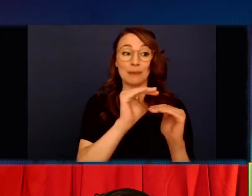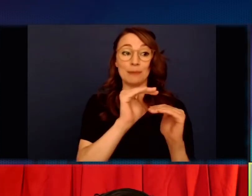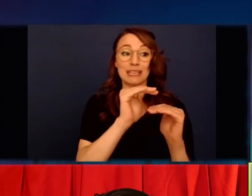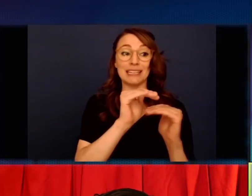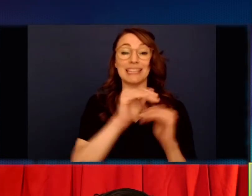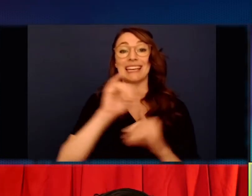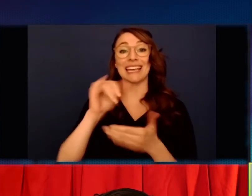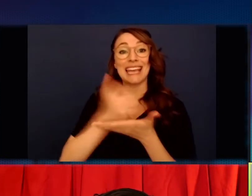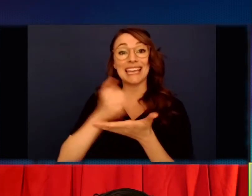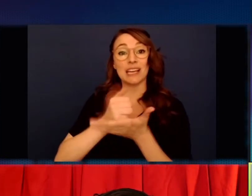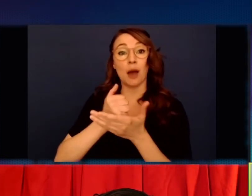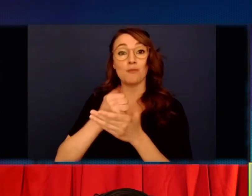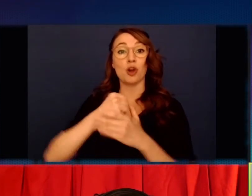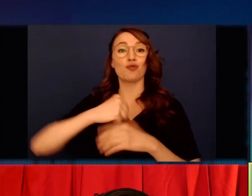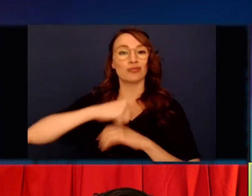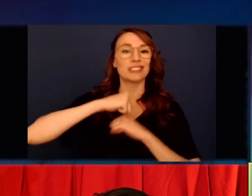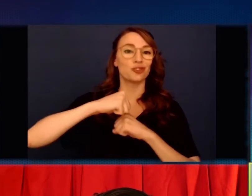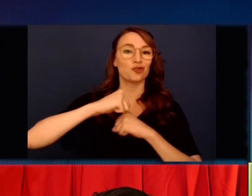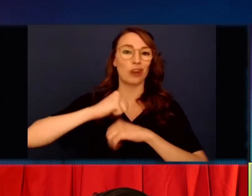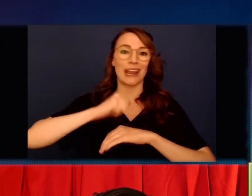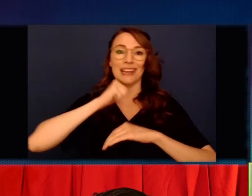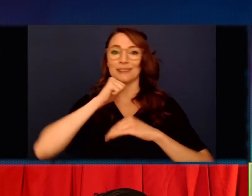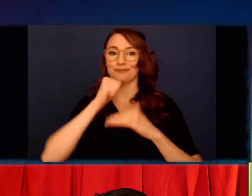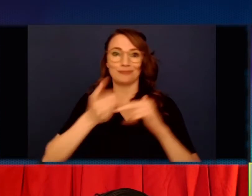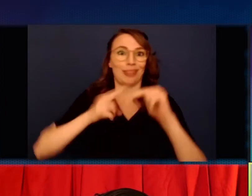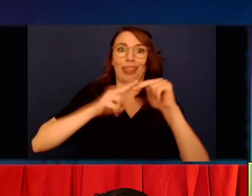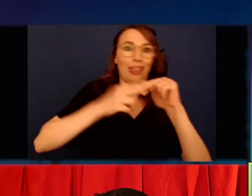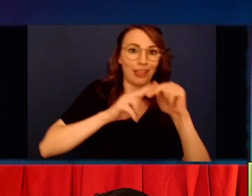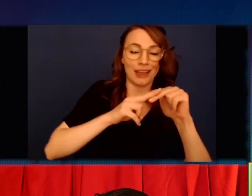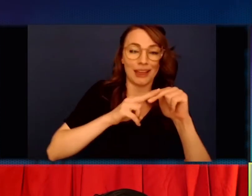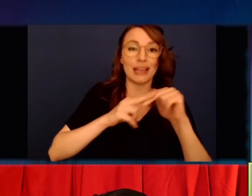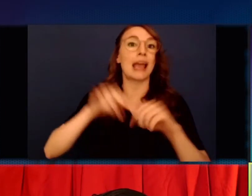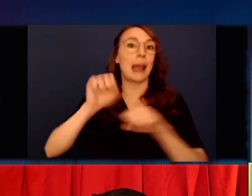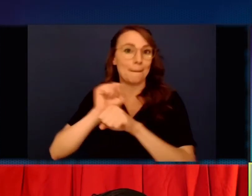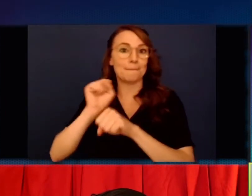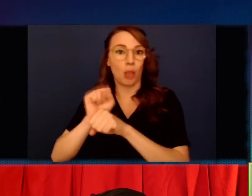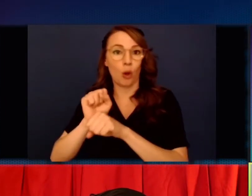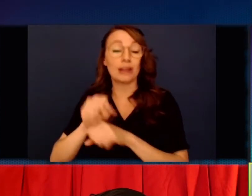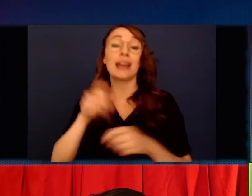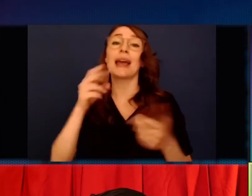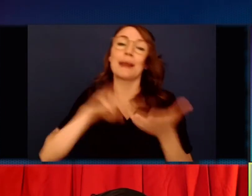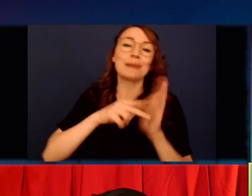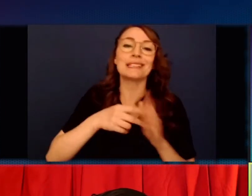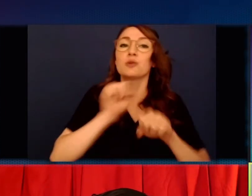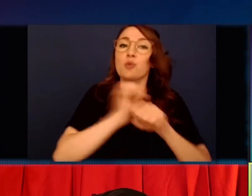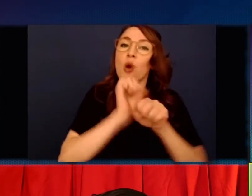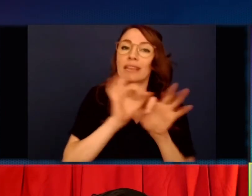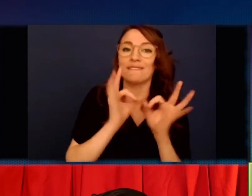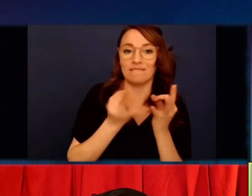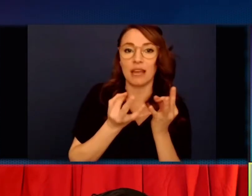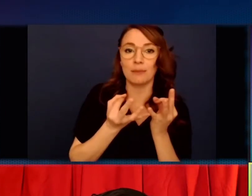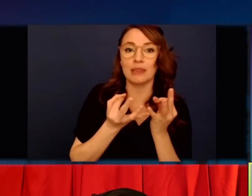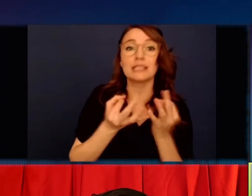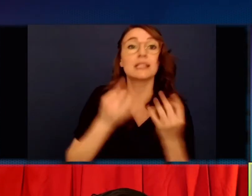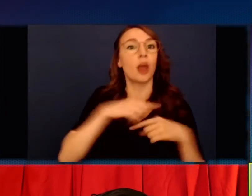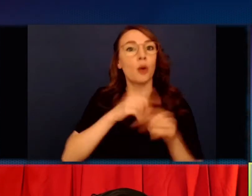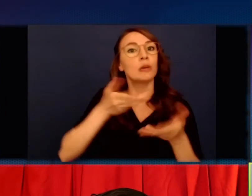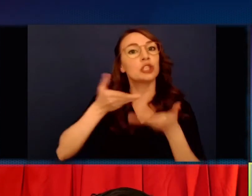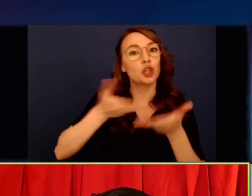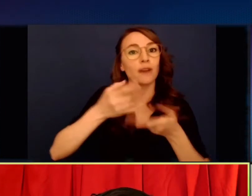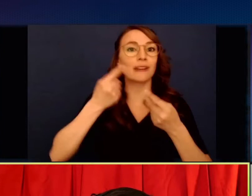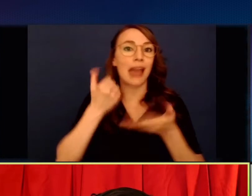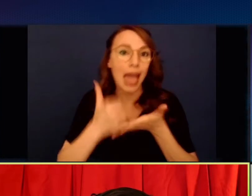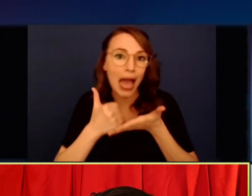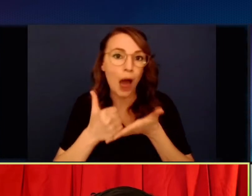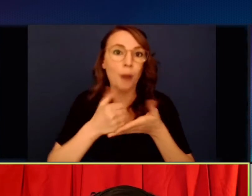are working families who are unable to afford a basic cost of living in our community.